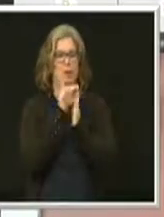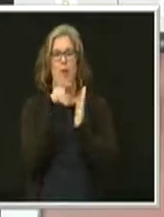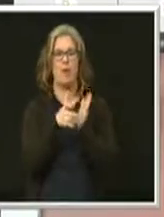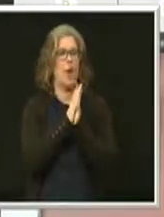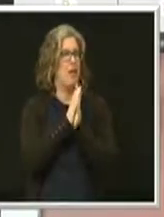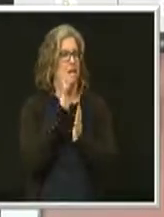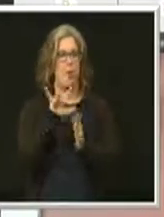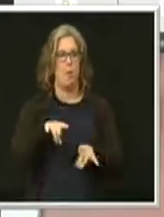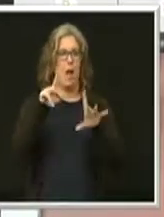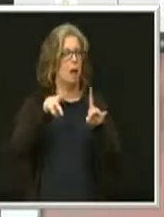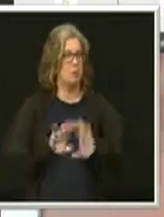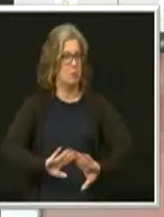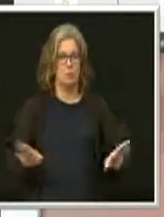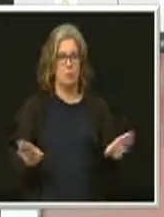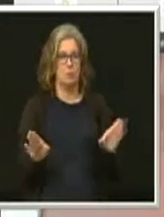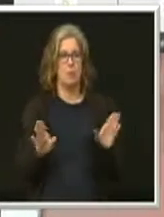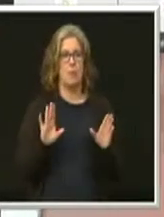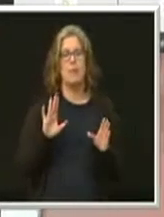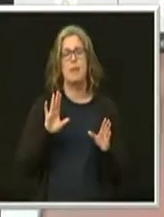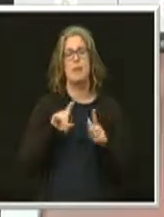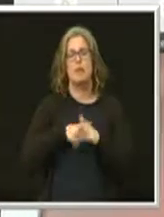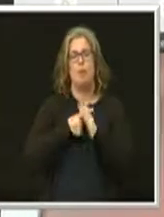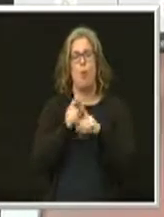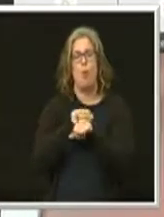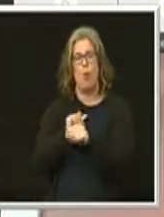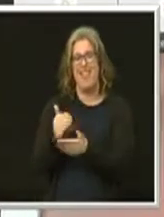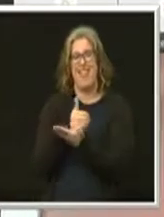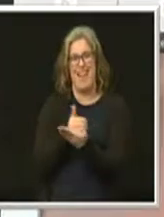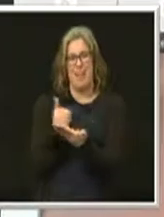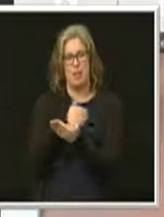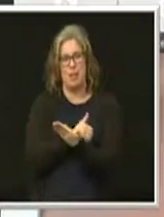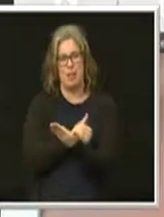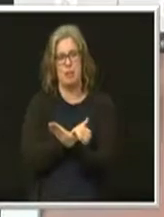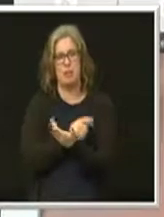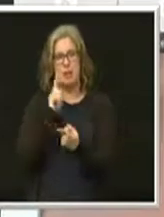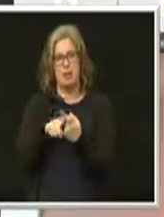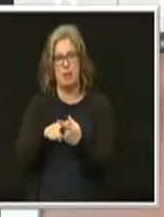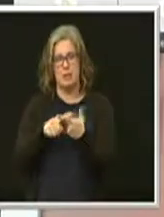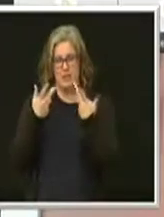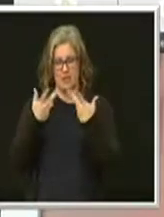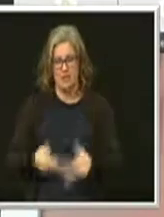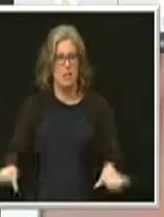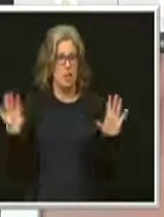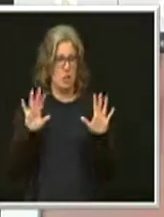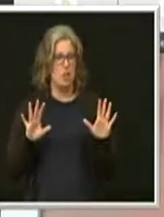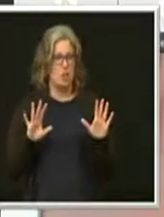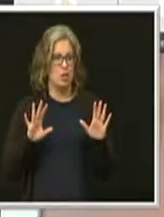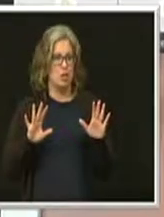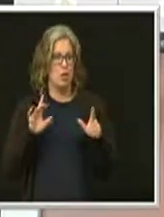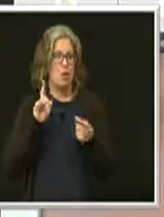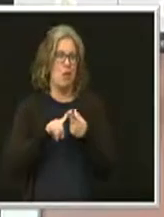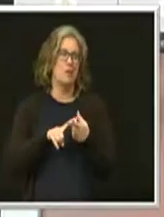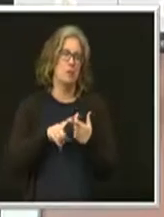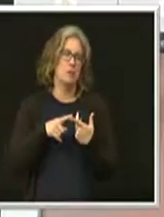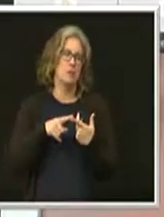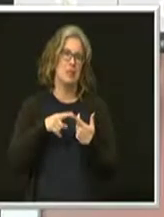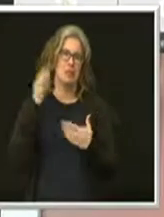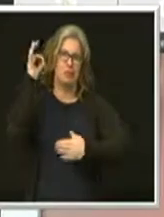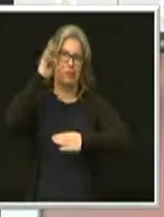made for pickup. So crews will work their collection areas till the completion of the route is finished or until